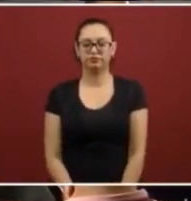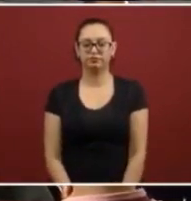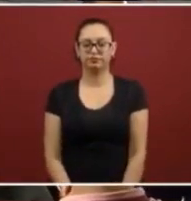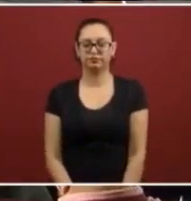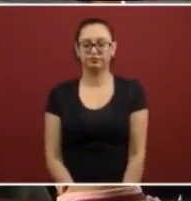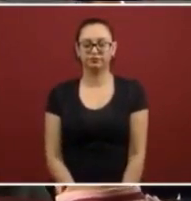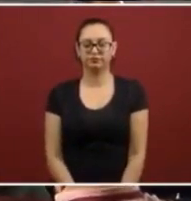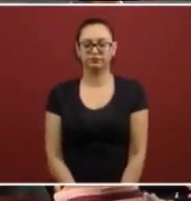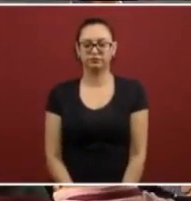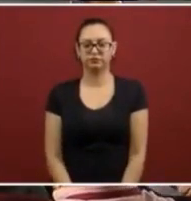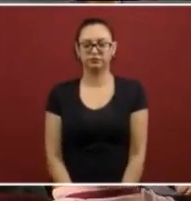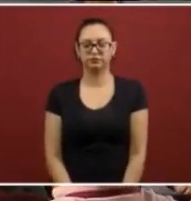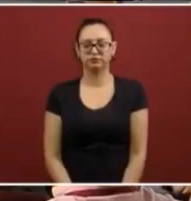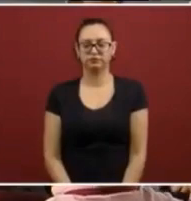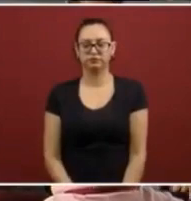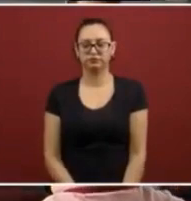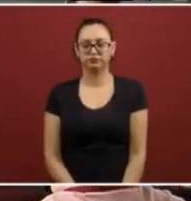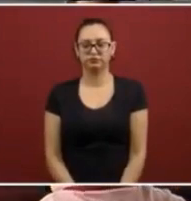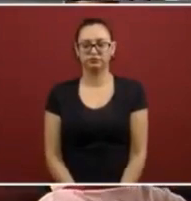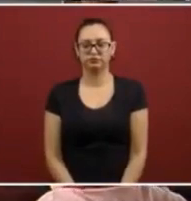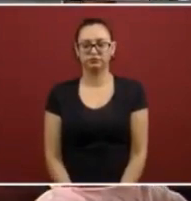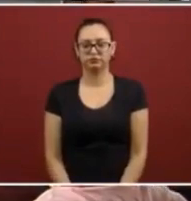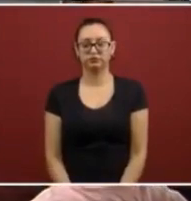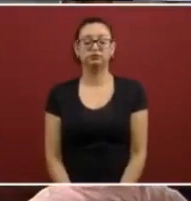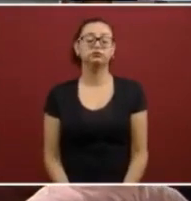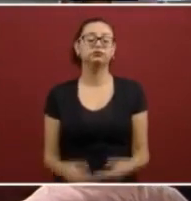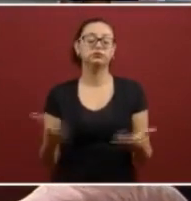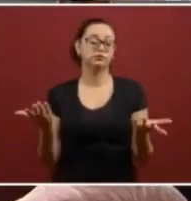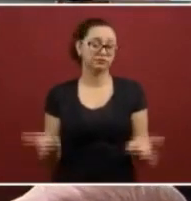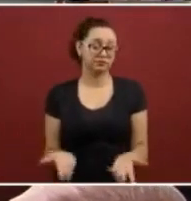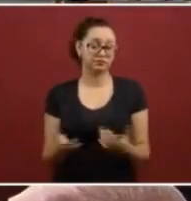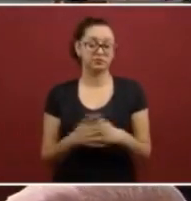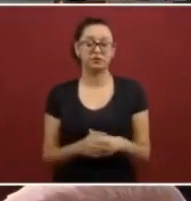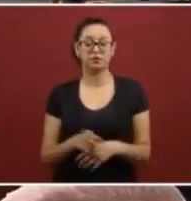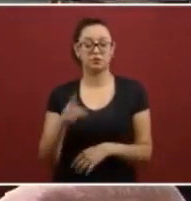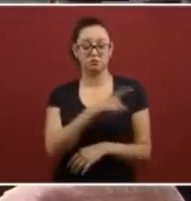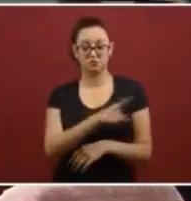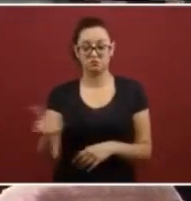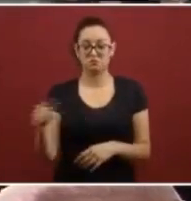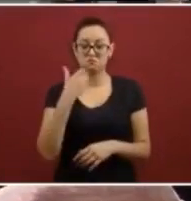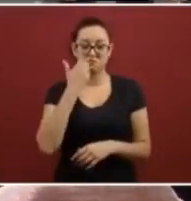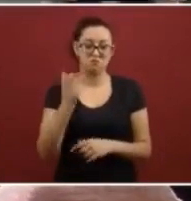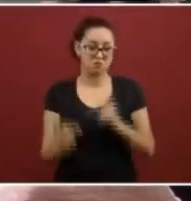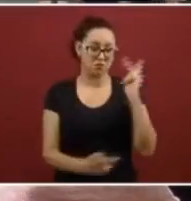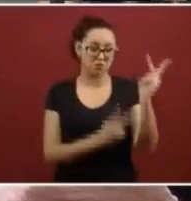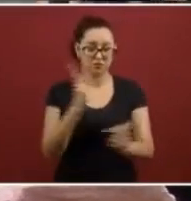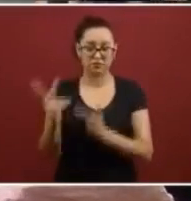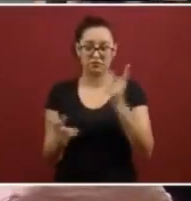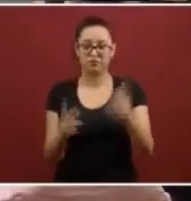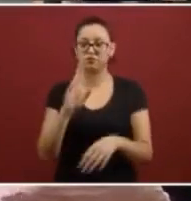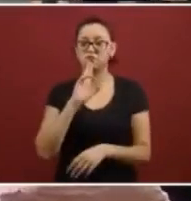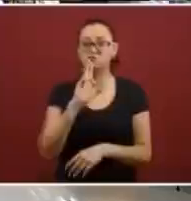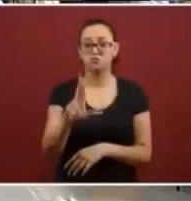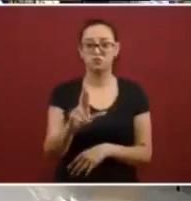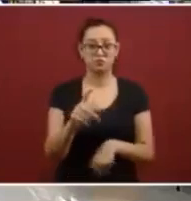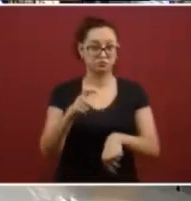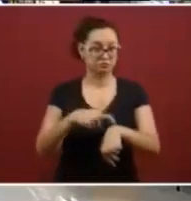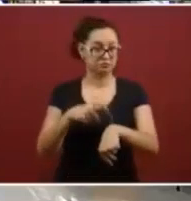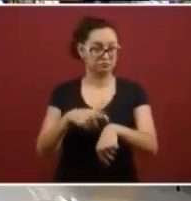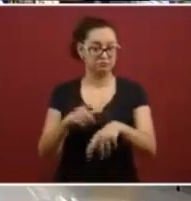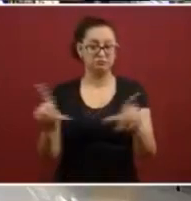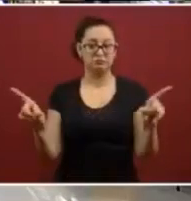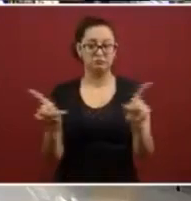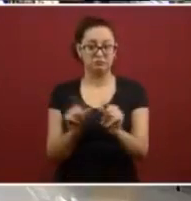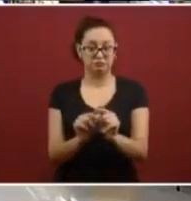him. So now abrimos para preguntas y respuestas. he's going to open it up, No vamos a the tardar floor for mucho porque